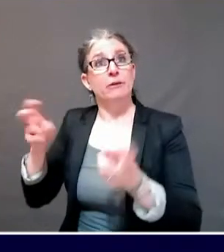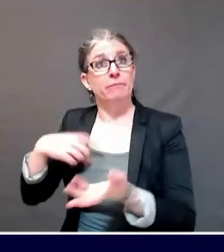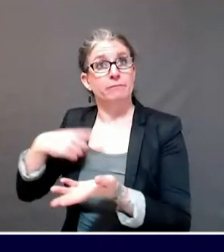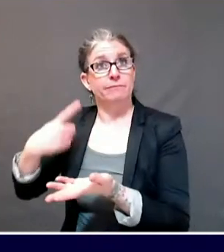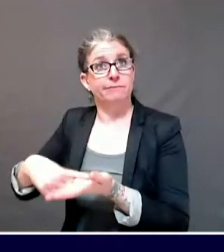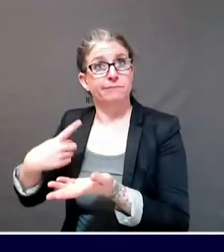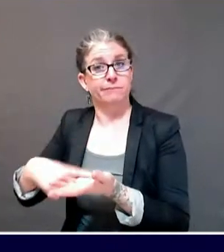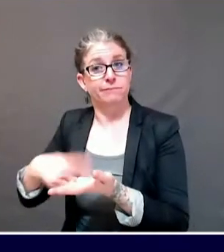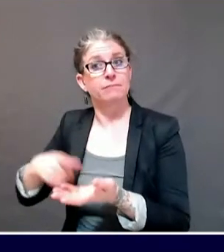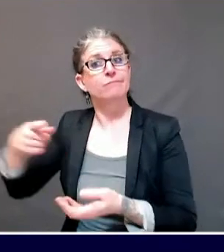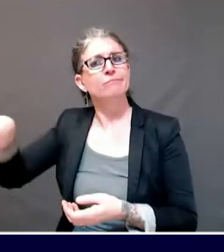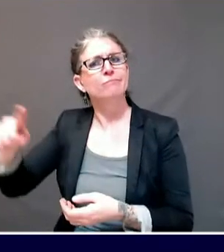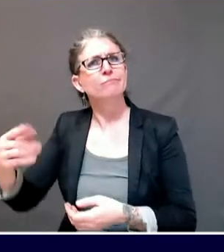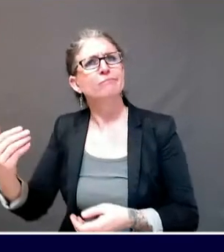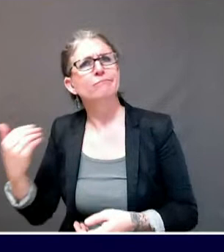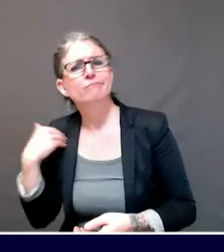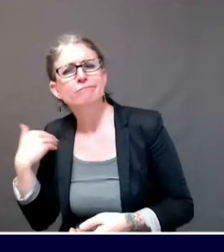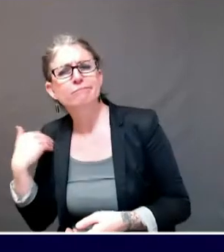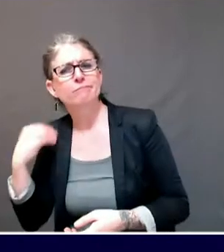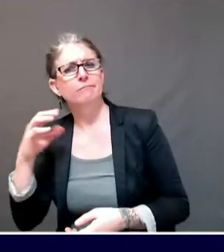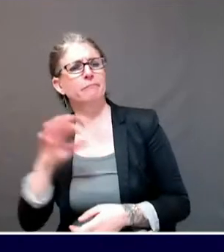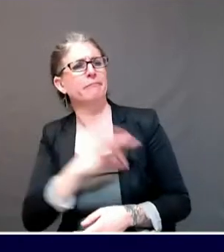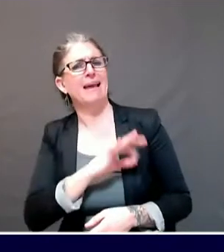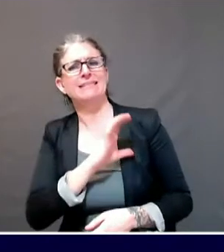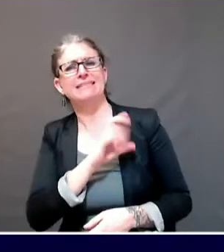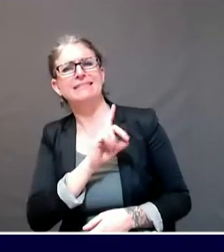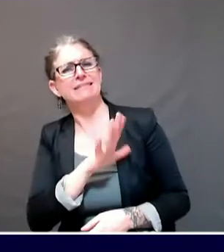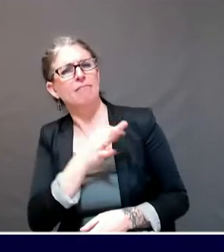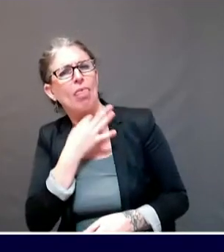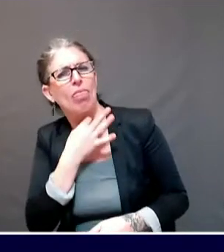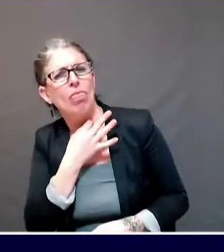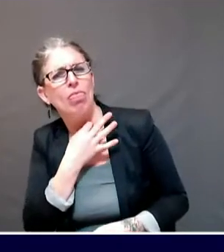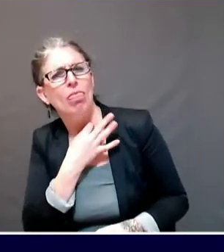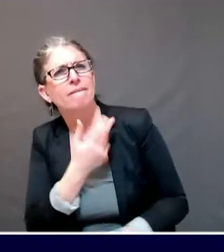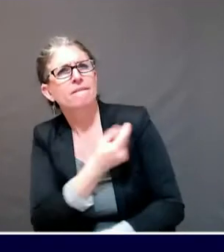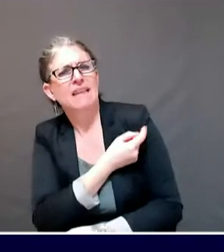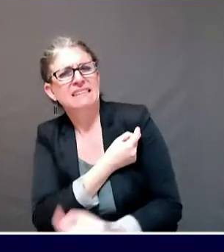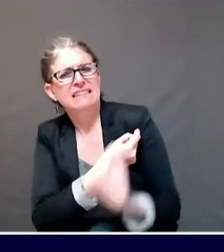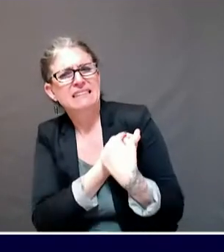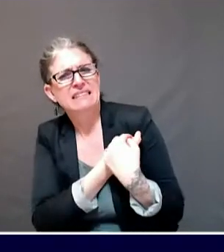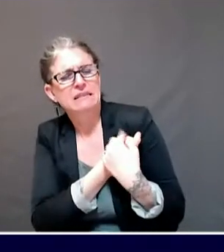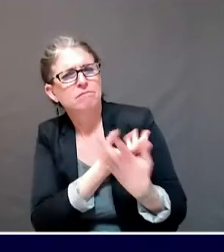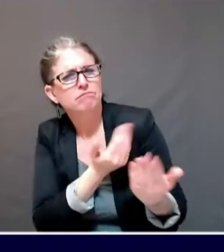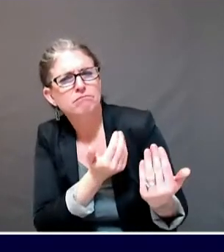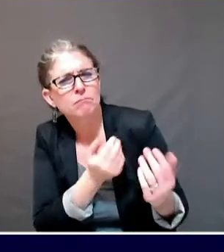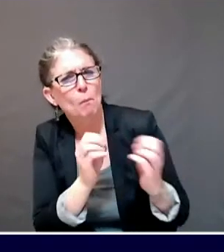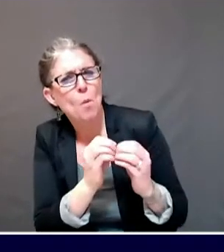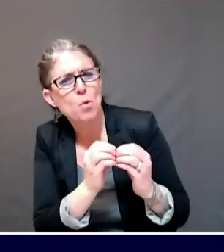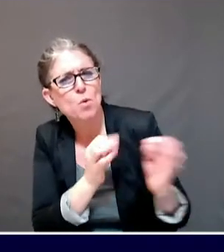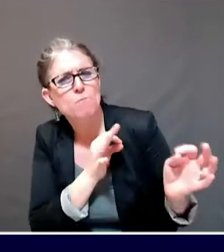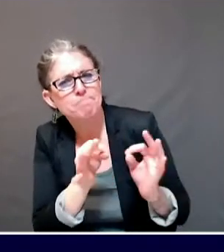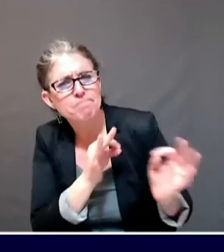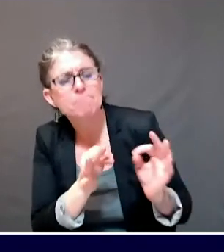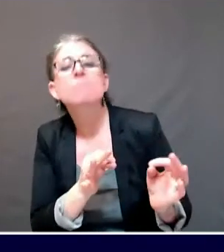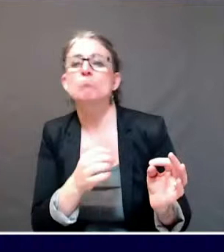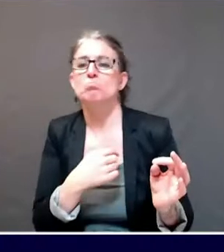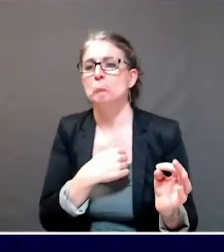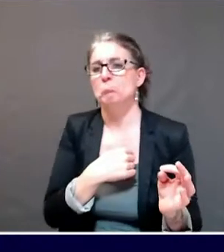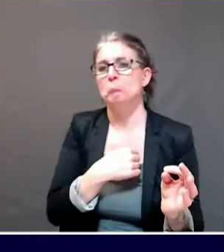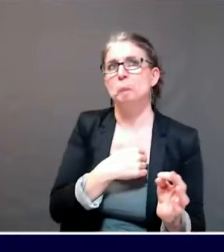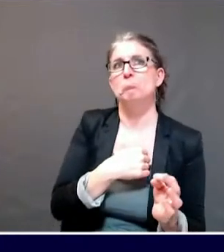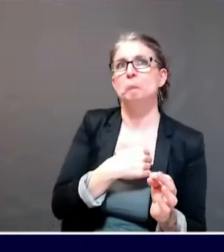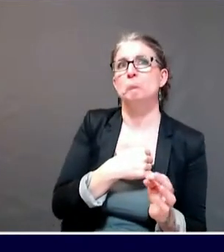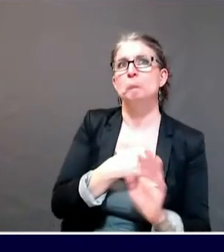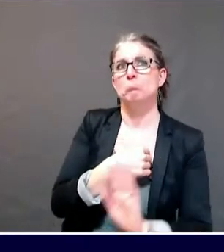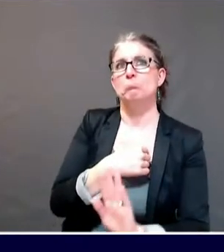about the vaccine overall. Some of these are in keeping with what I just talked about. Now that more people in Maine are getting their